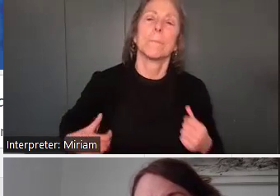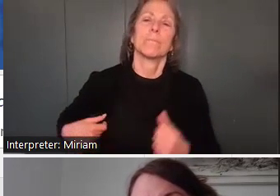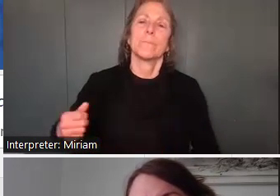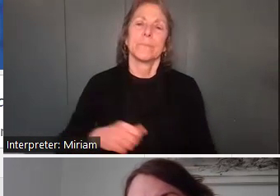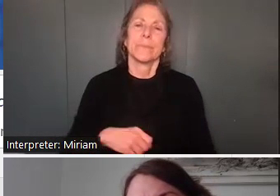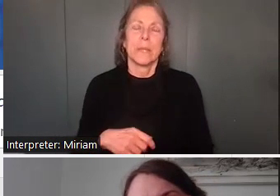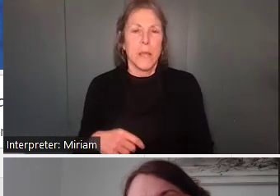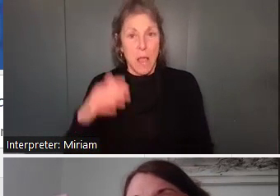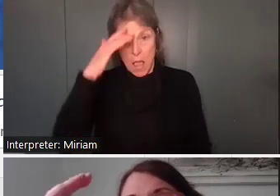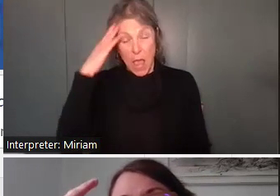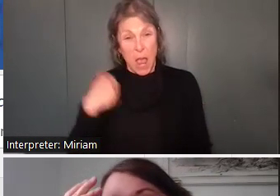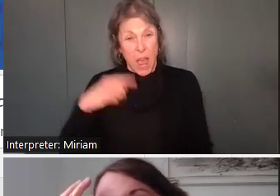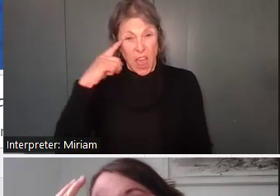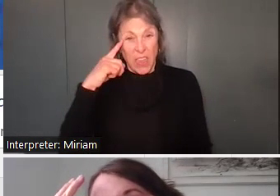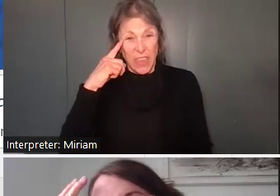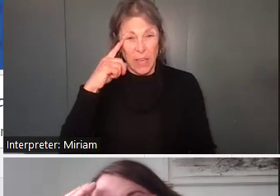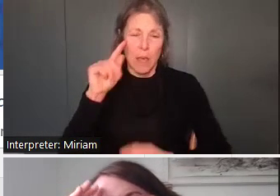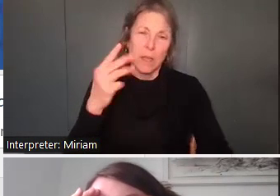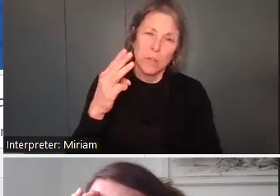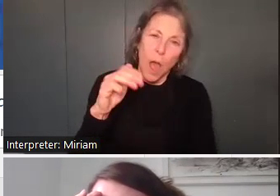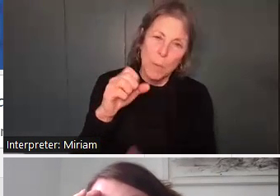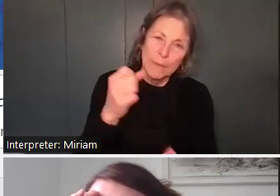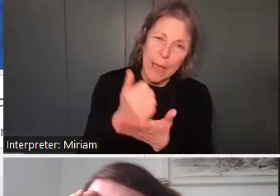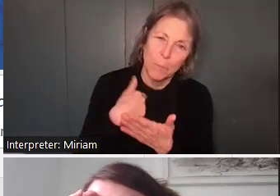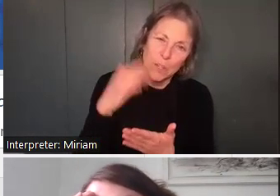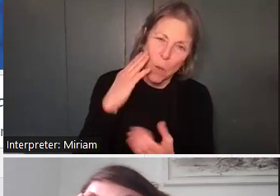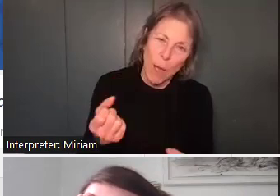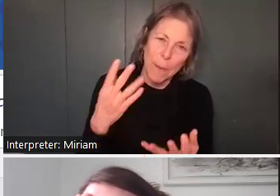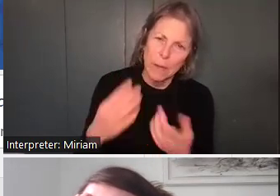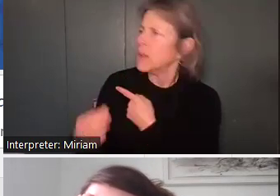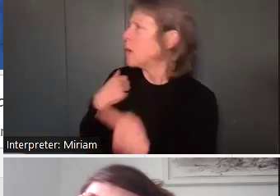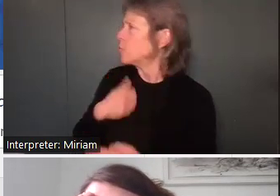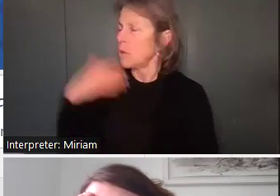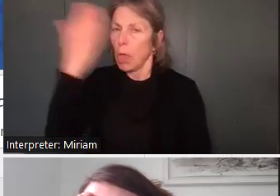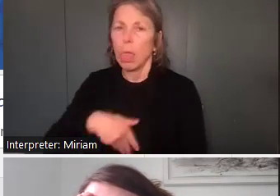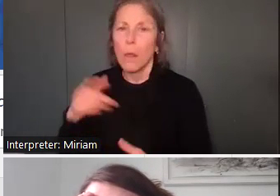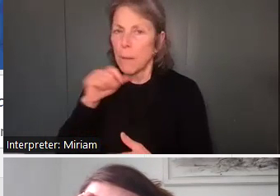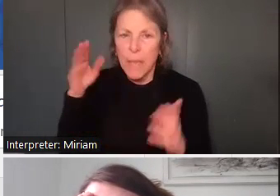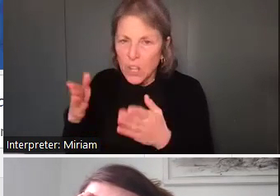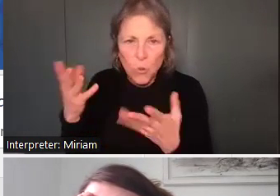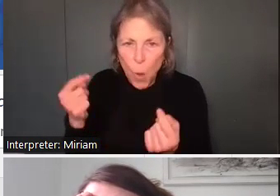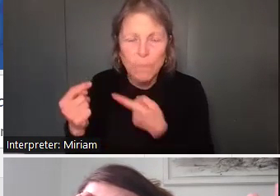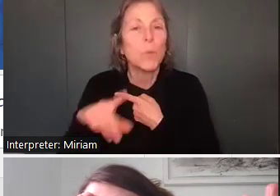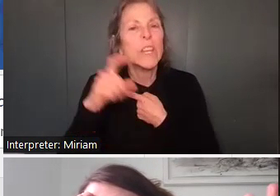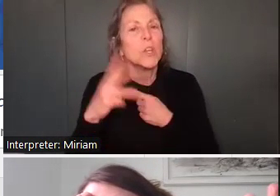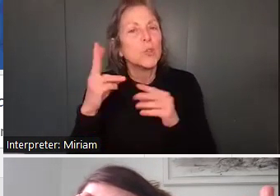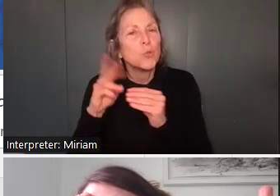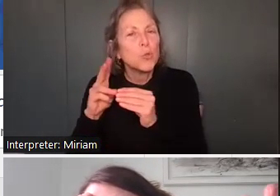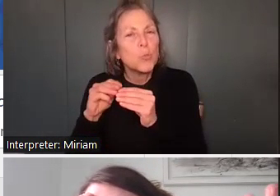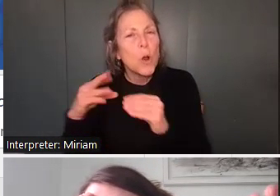I think it's two. Thomas, help me remember. Oh, Is sorry, it what? two? We're looking for 2 additional volunteers